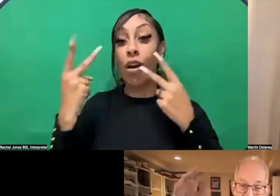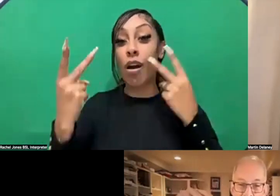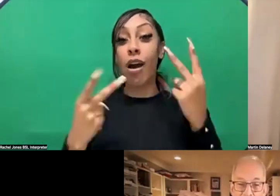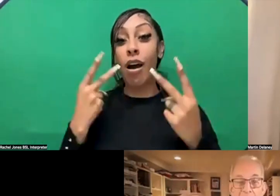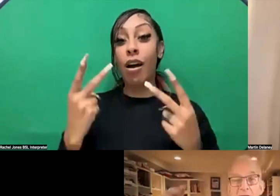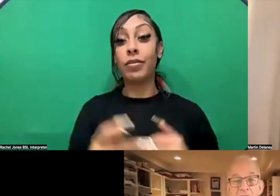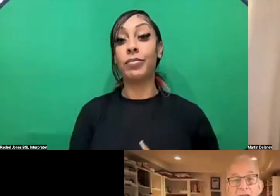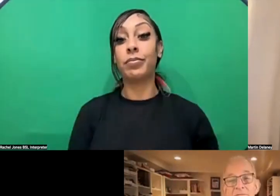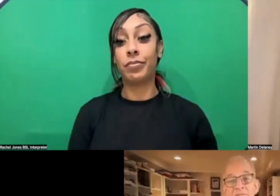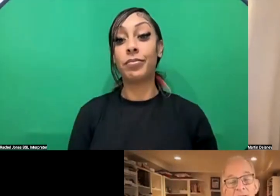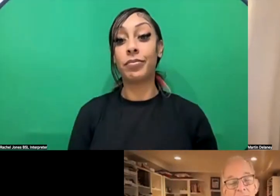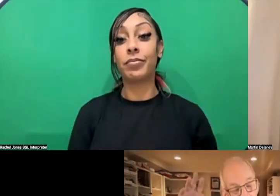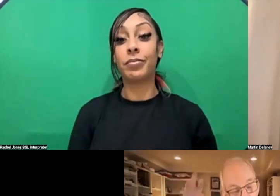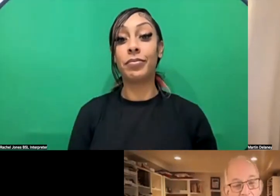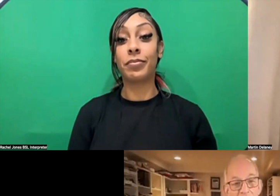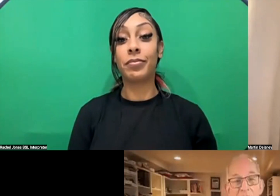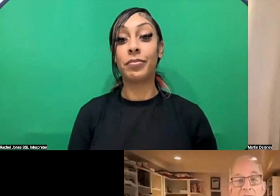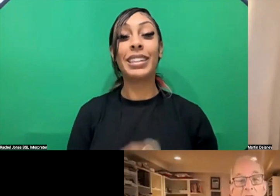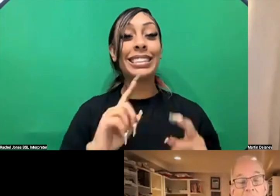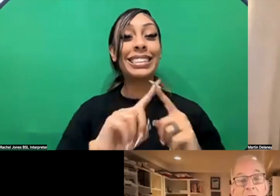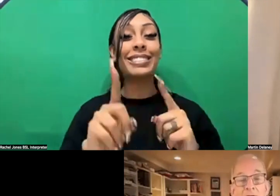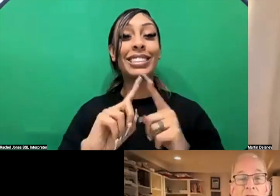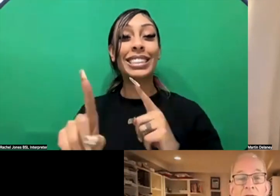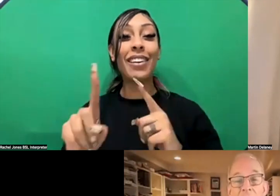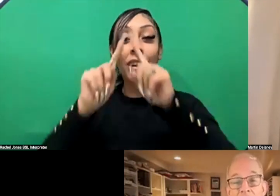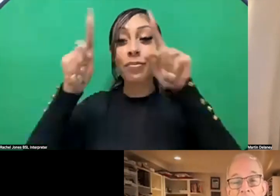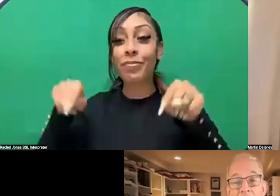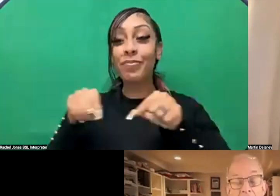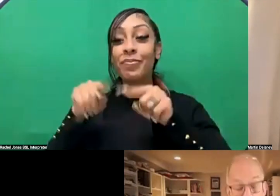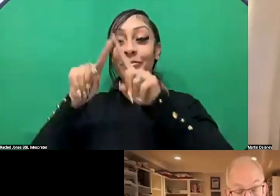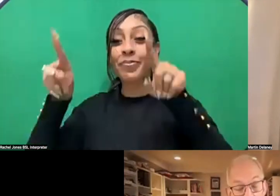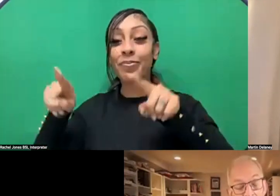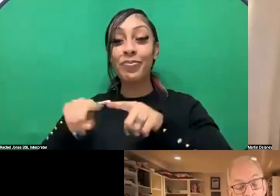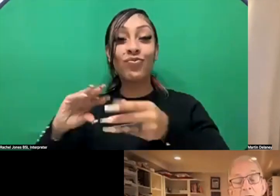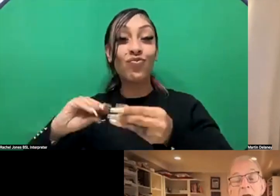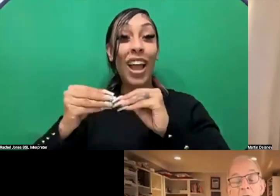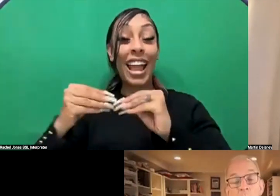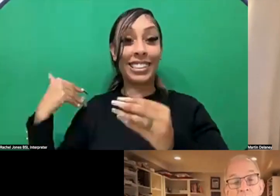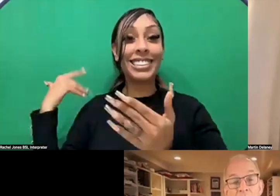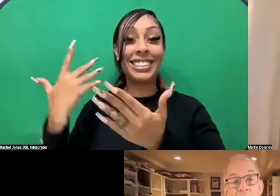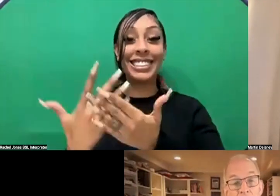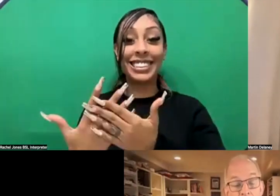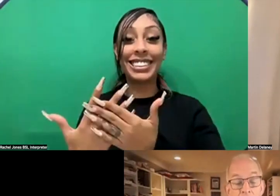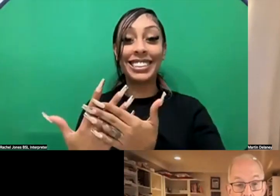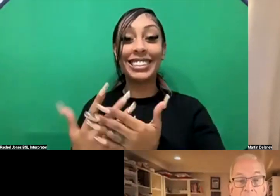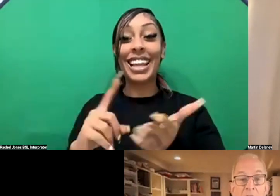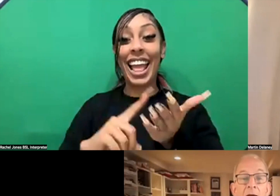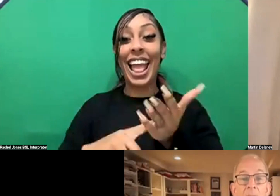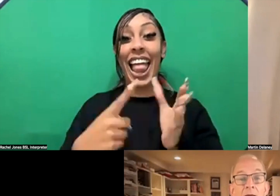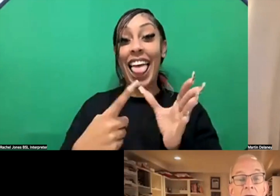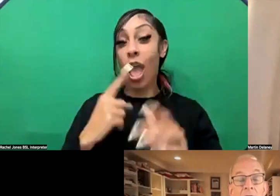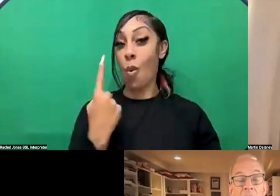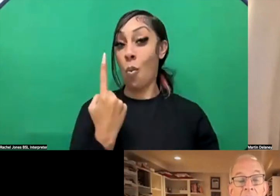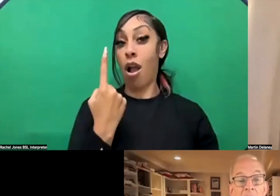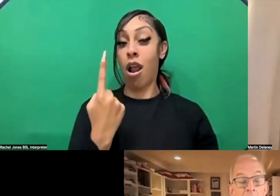various placards of products that I've created over the years. And yes, the LM1 was the first drum machine I